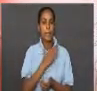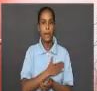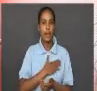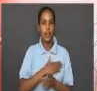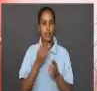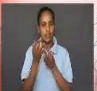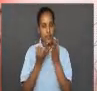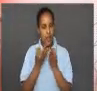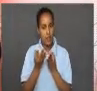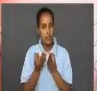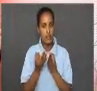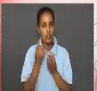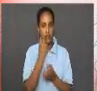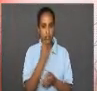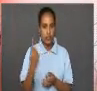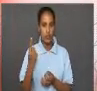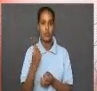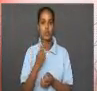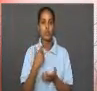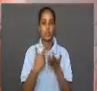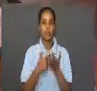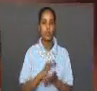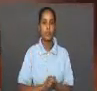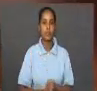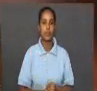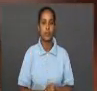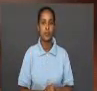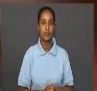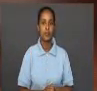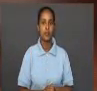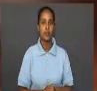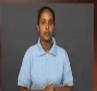please define each of these.